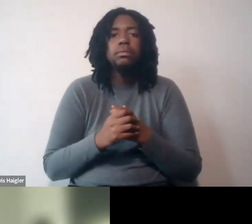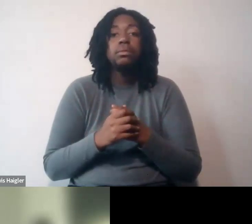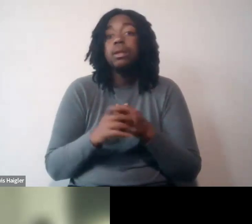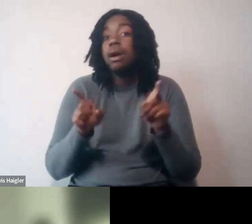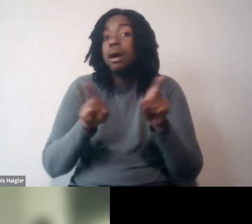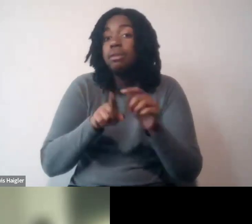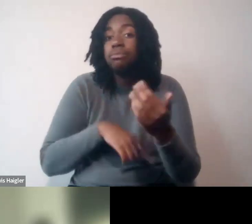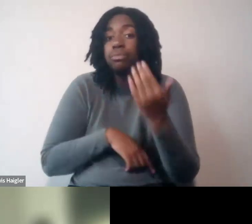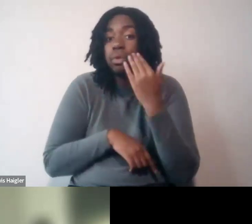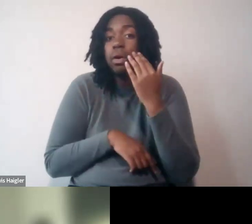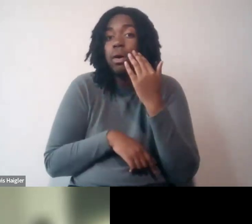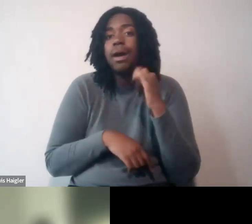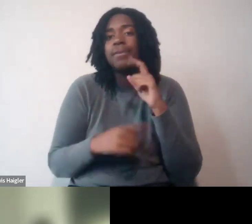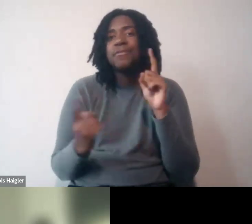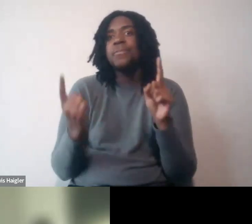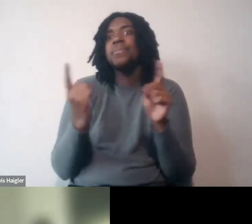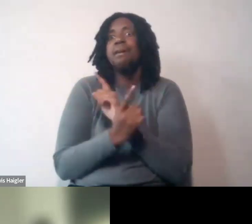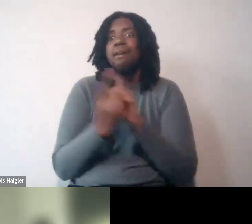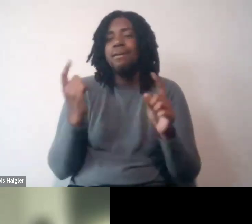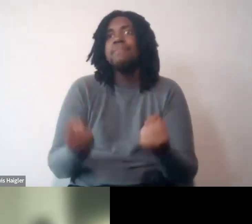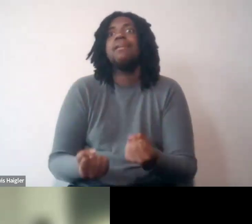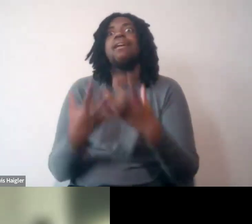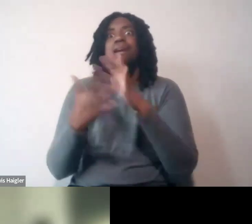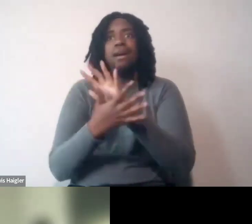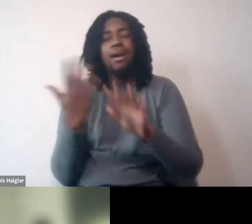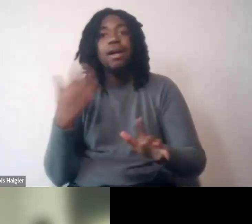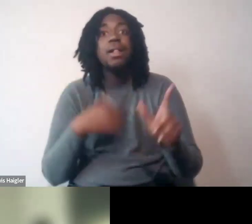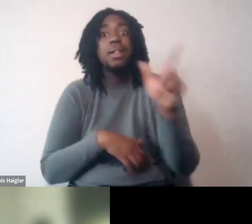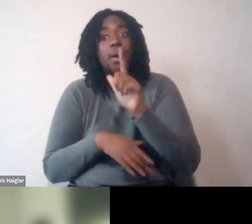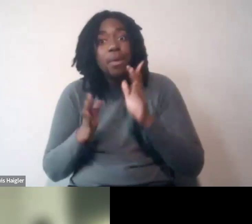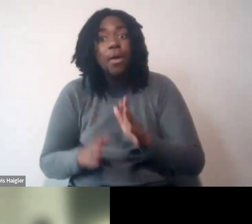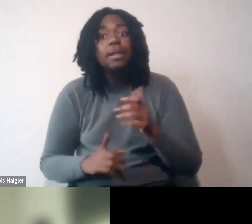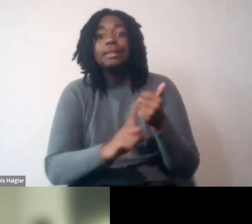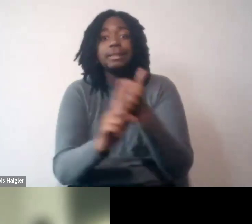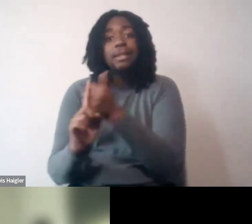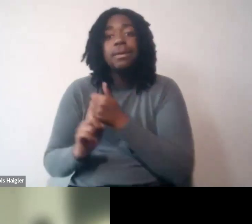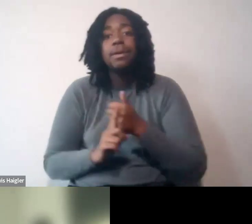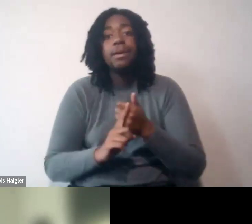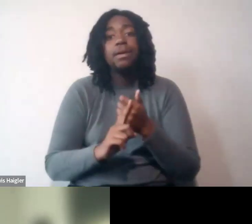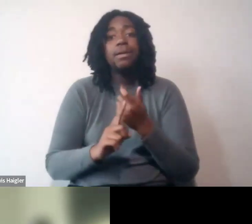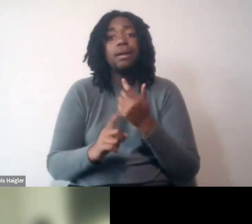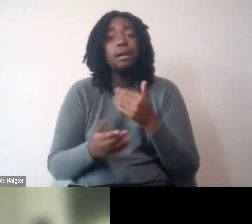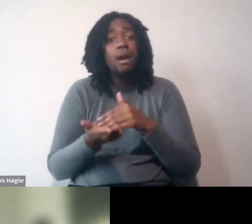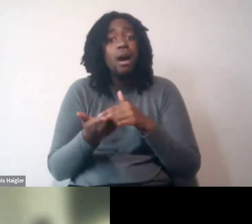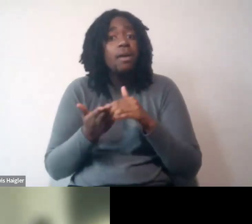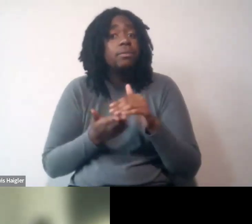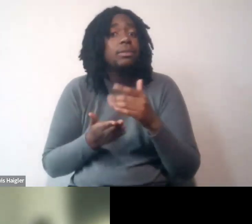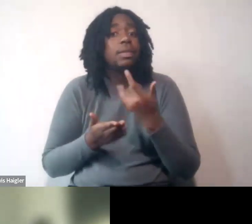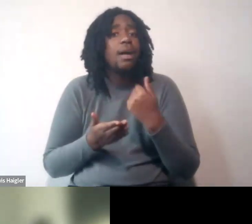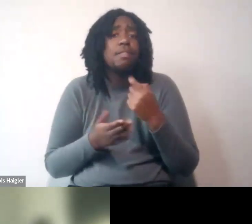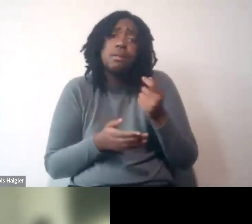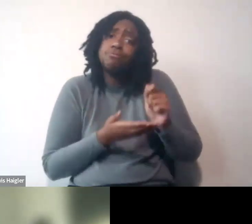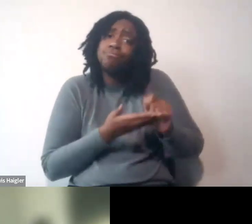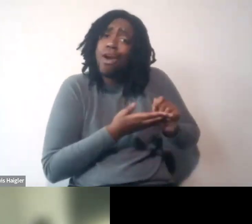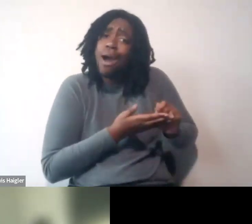also know, because I've met many of them, that librarians themselves are also most often the time have a little bit of writing going on